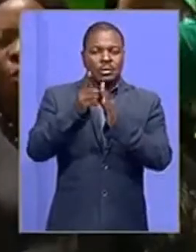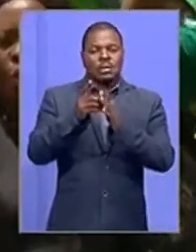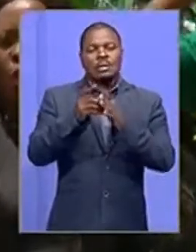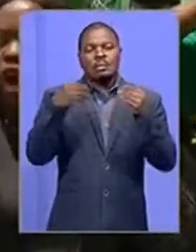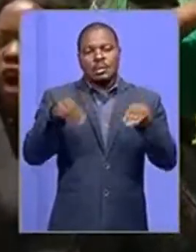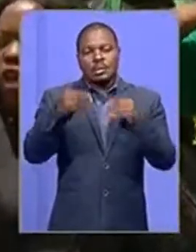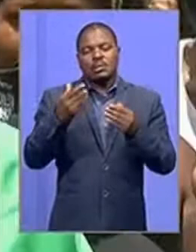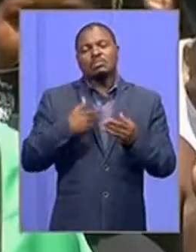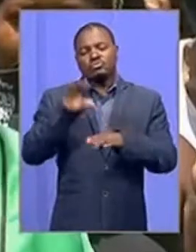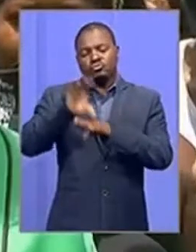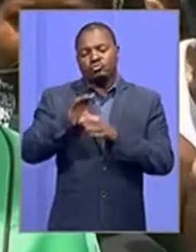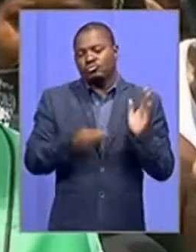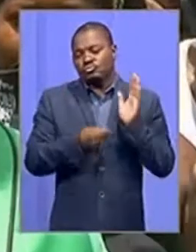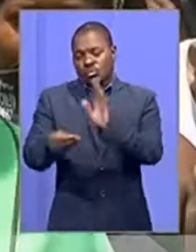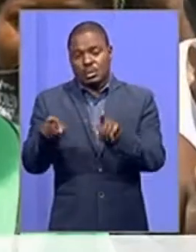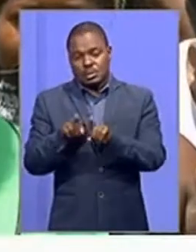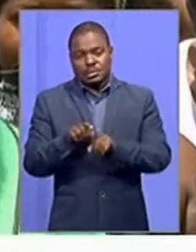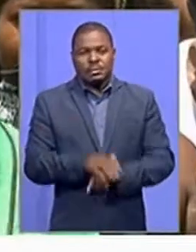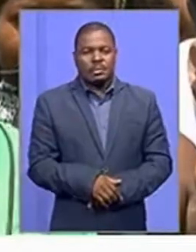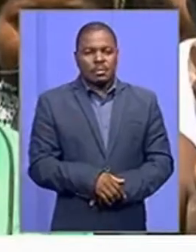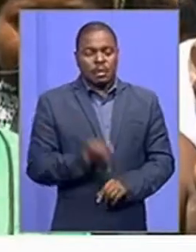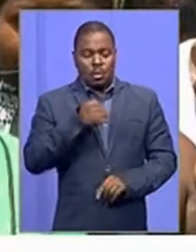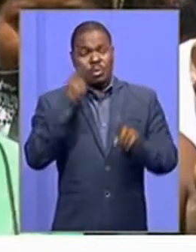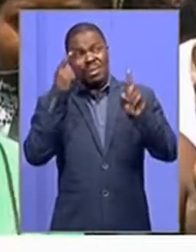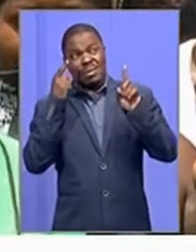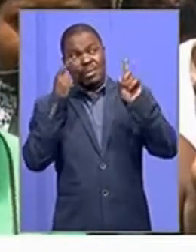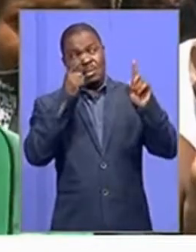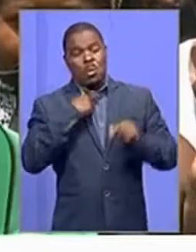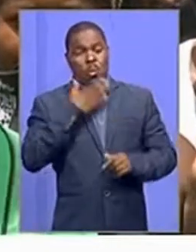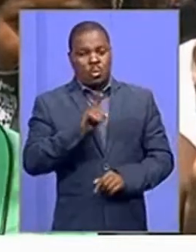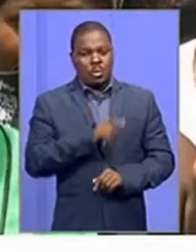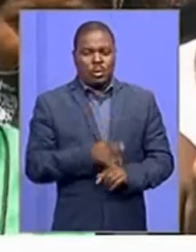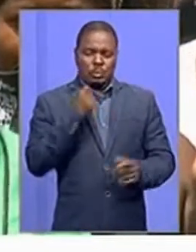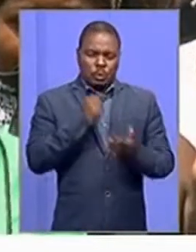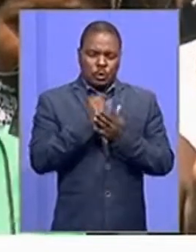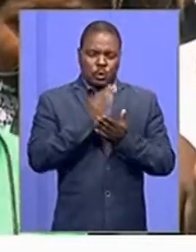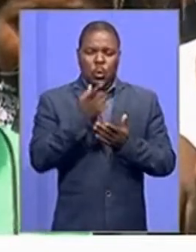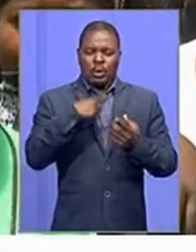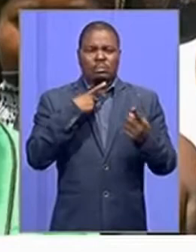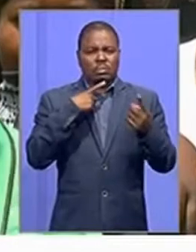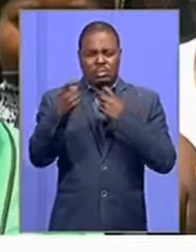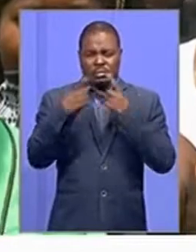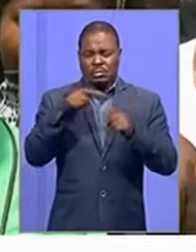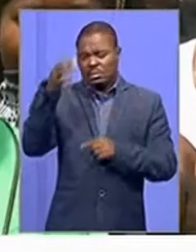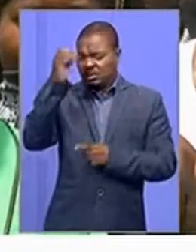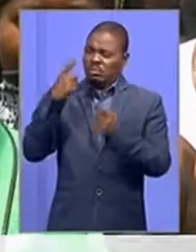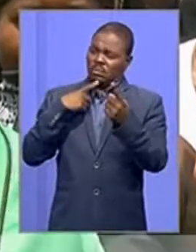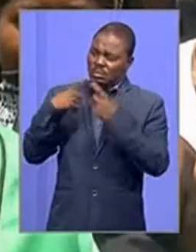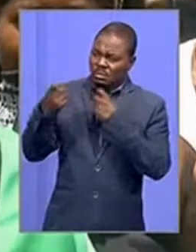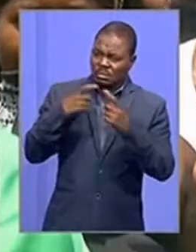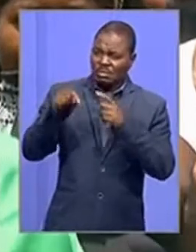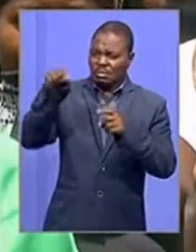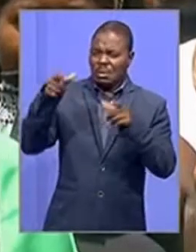le botsetedi. The aim is to ensure that we cry out unto government, unto